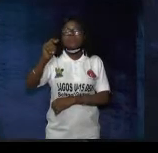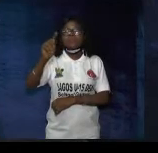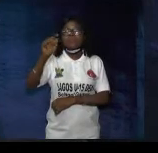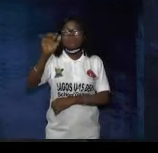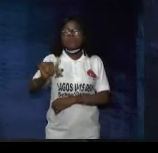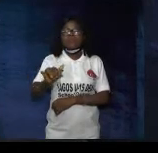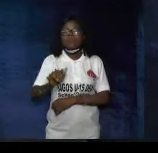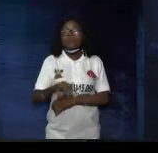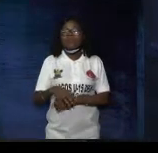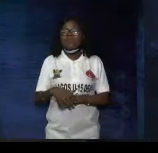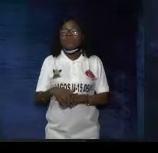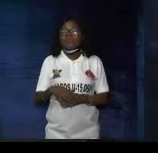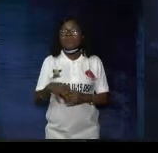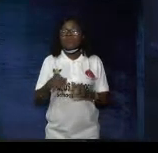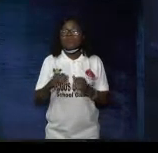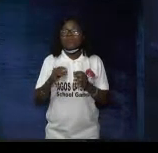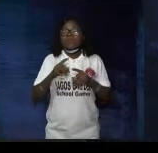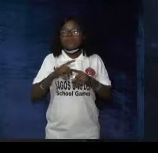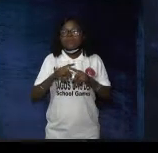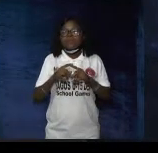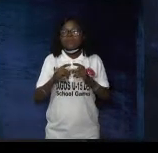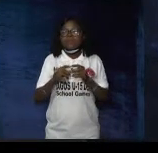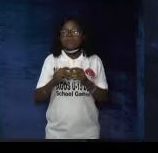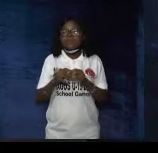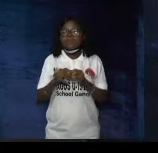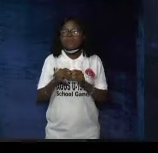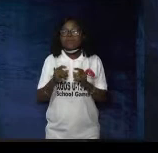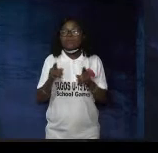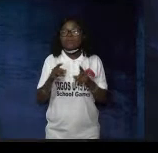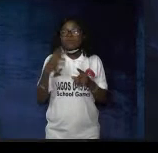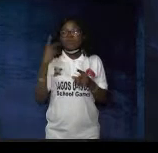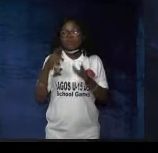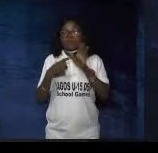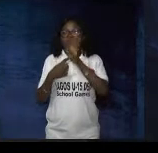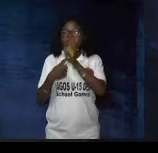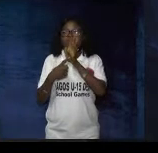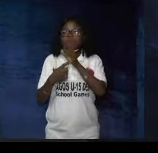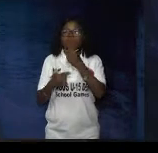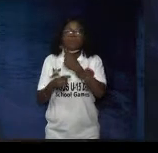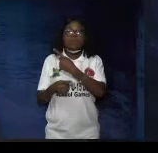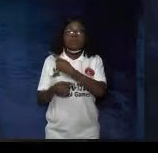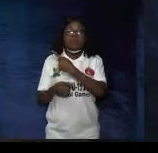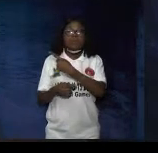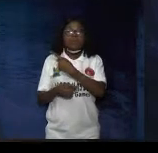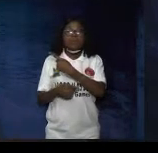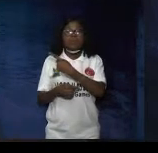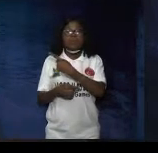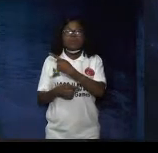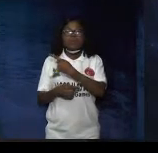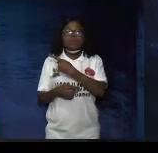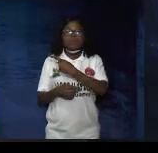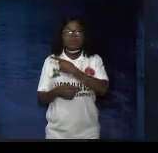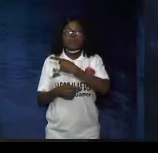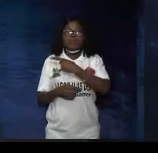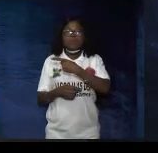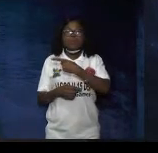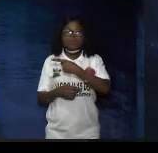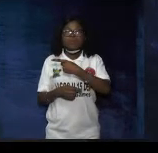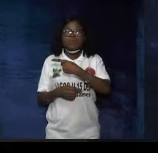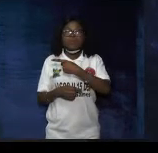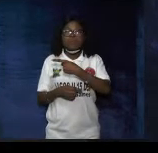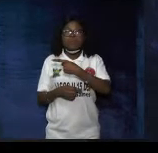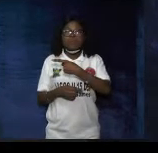This is an isosceles triangle. So let me just mark the top for you.